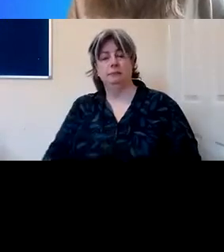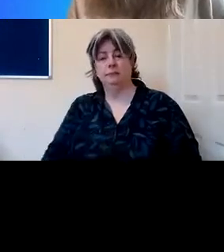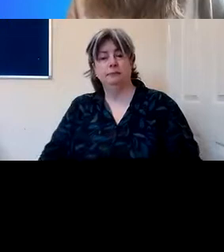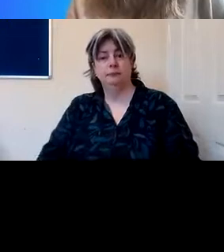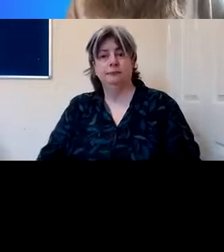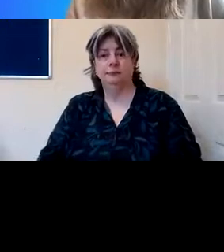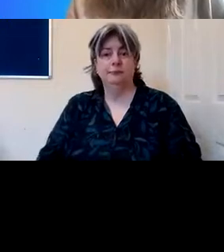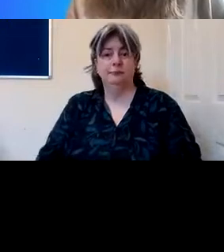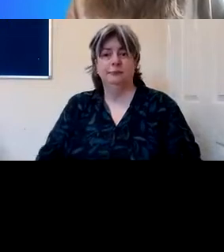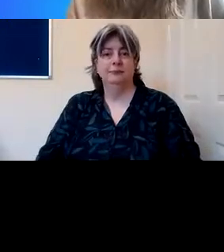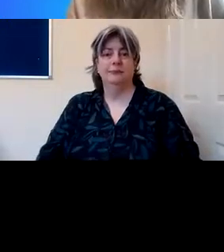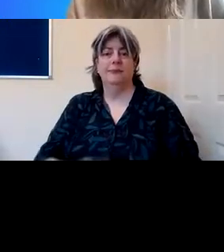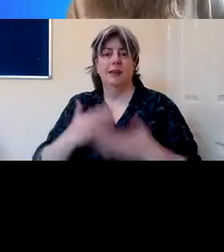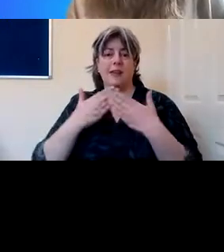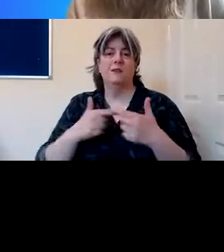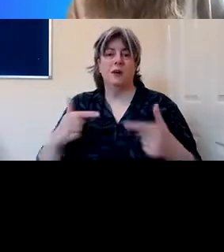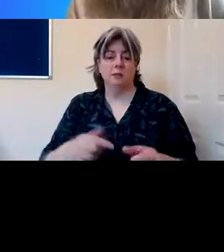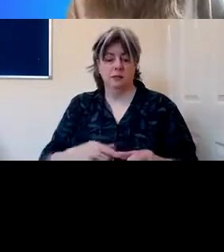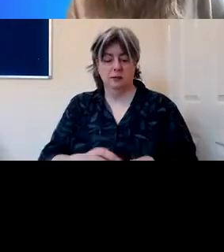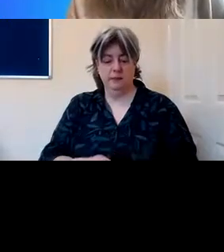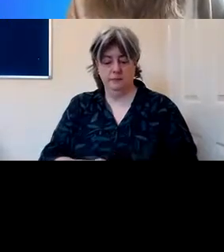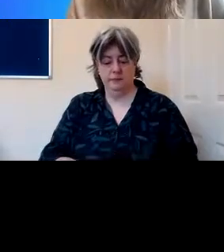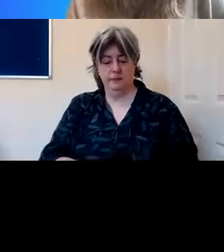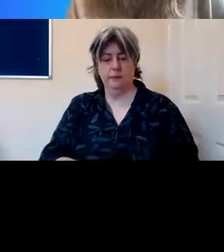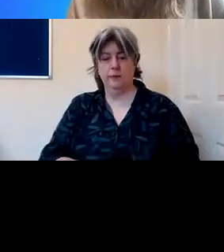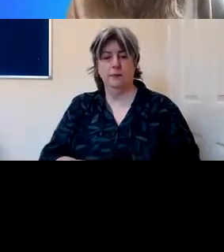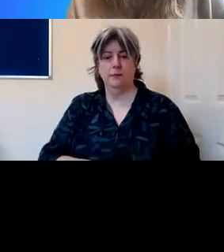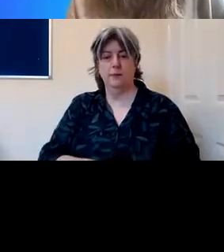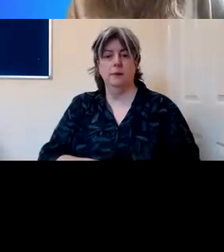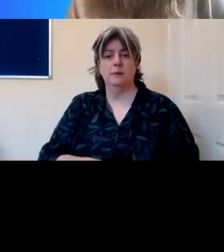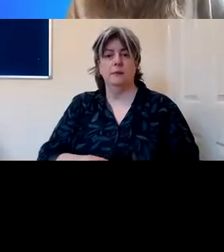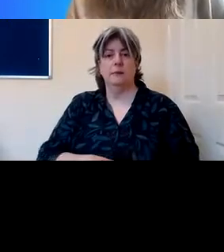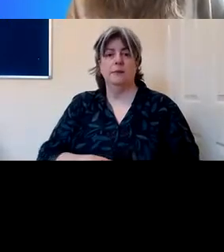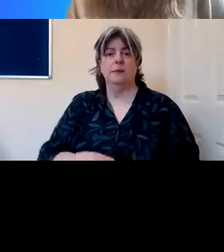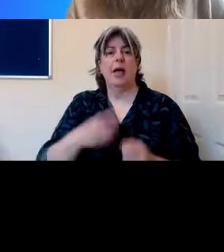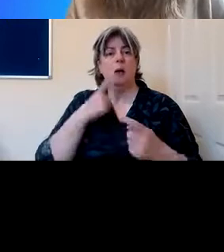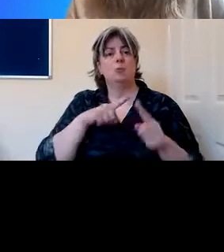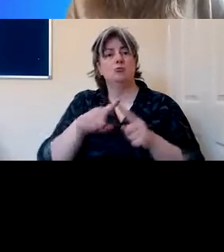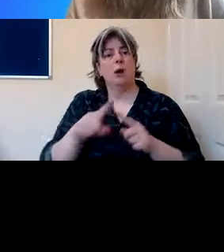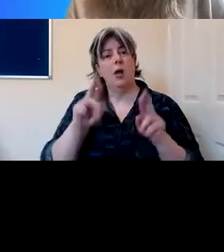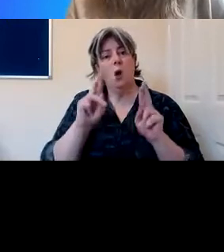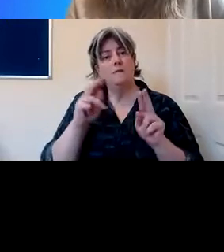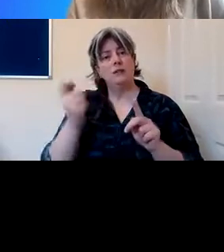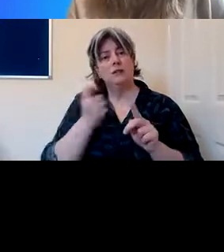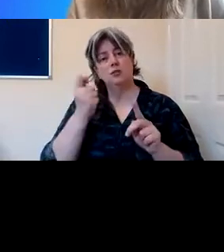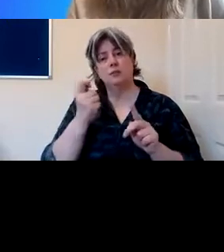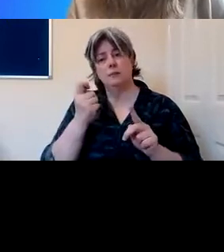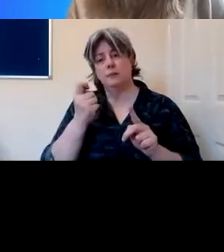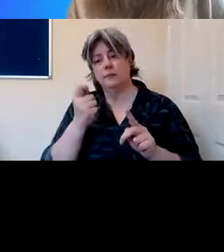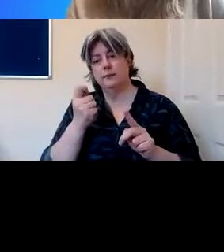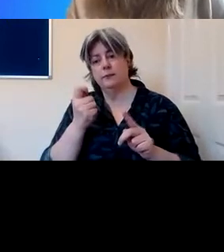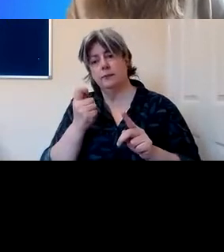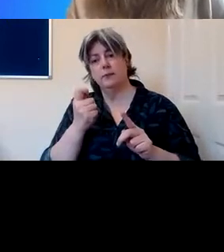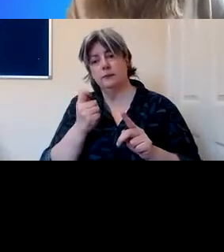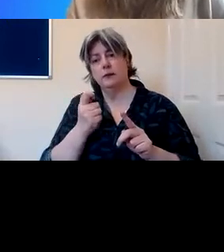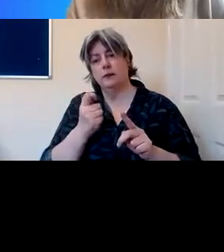Thank you very much. And I'm going to try, hopefully successfully, to incorporate kind of two